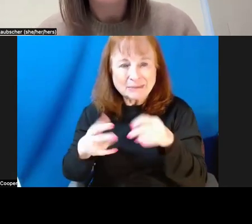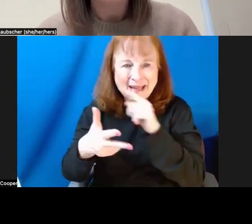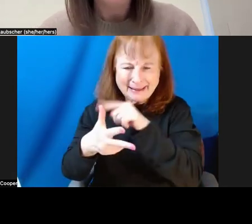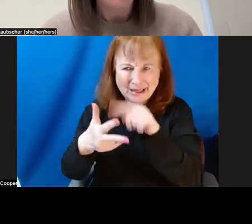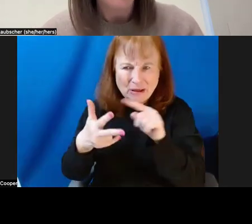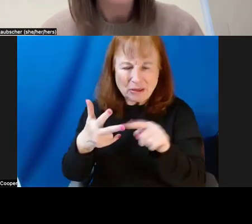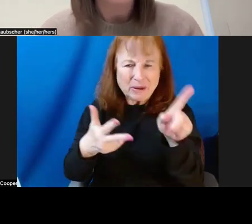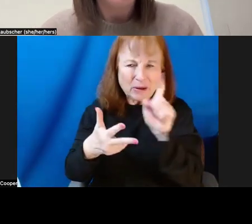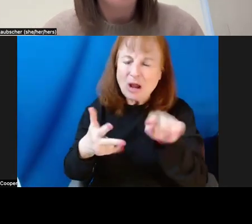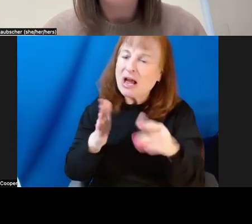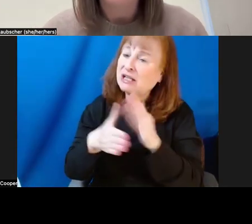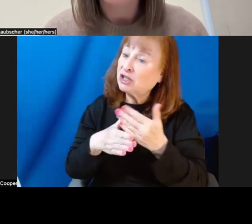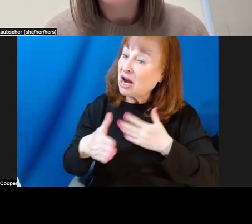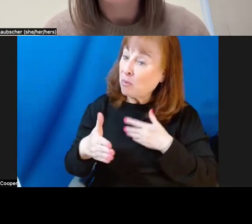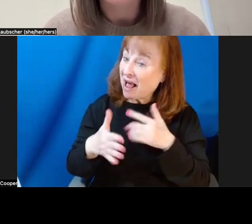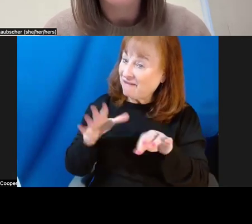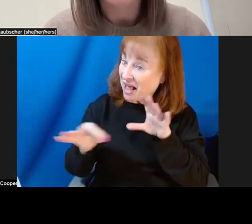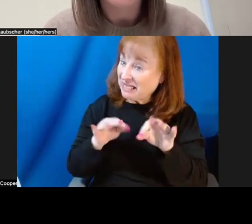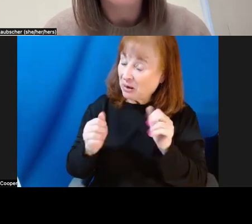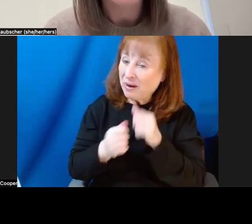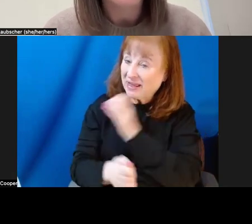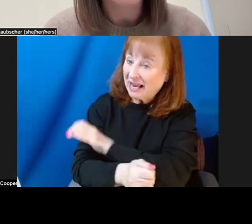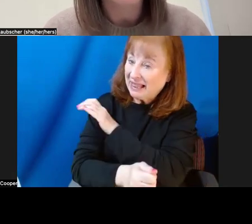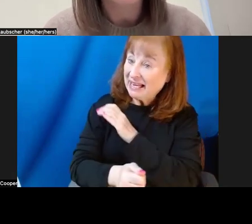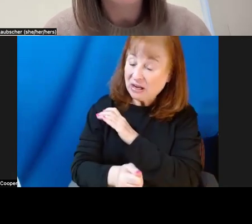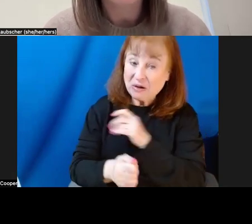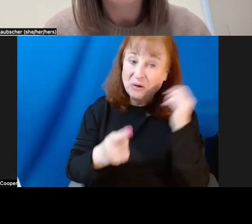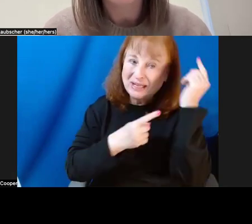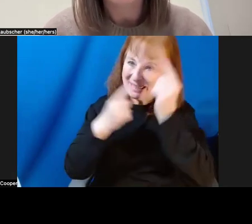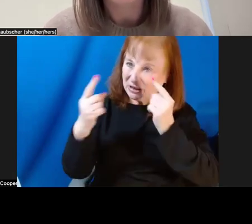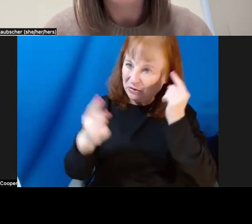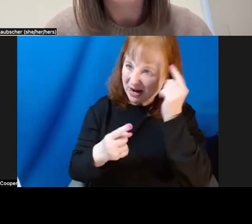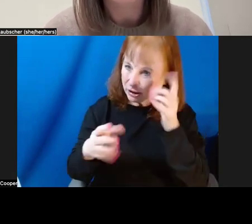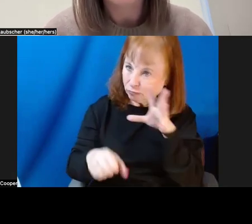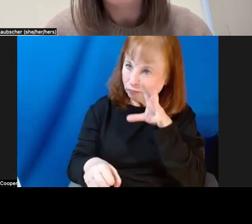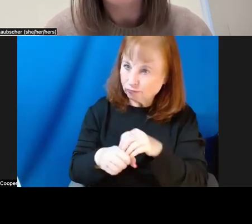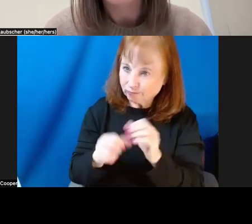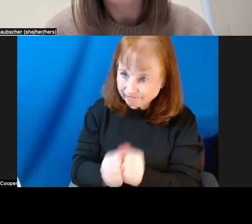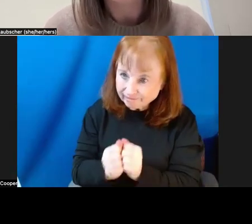and share my findings along with some clinical considerations.